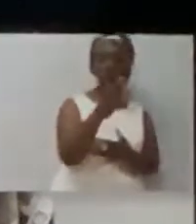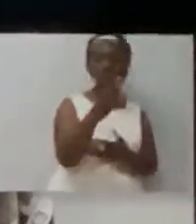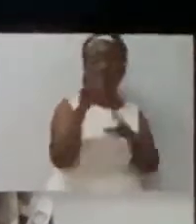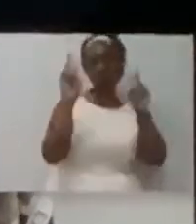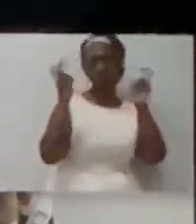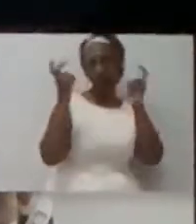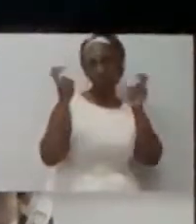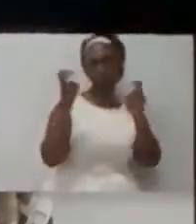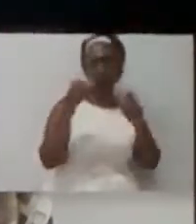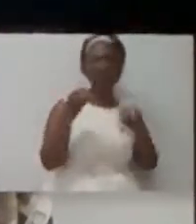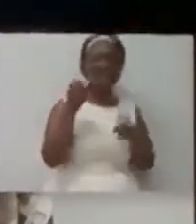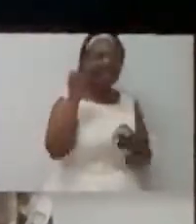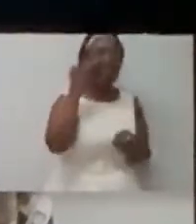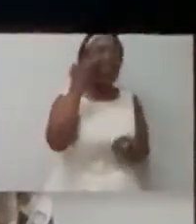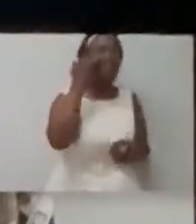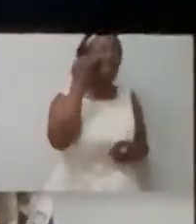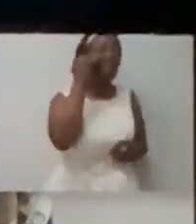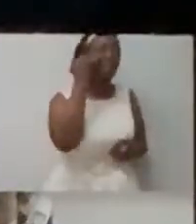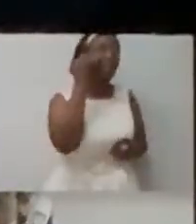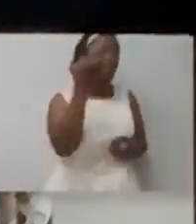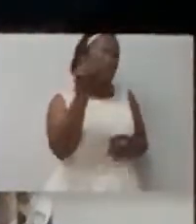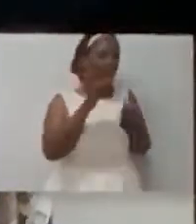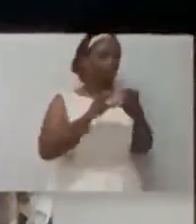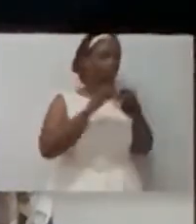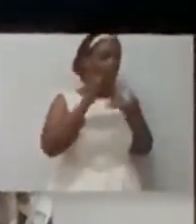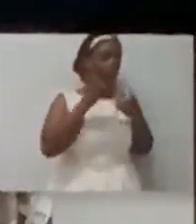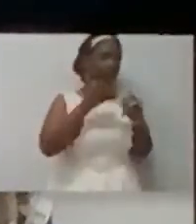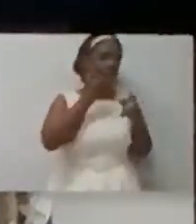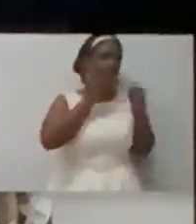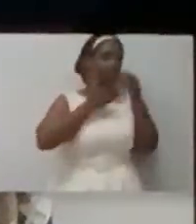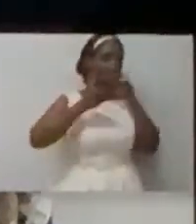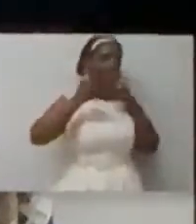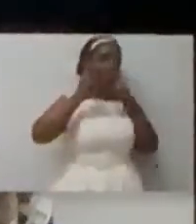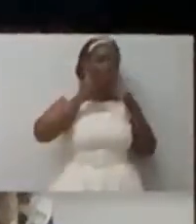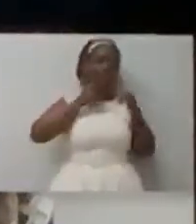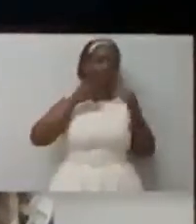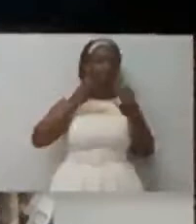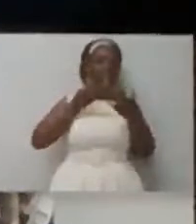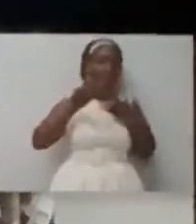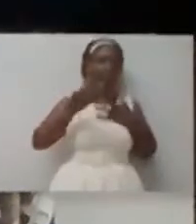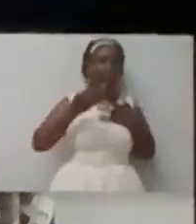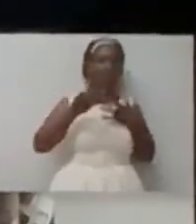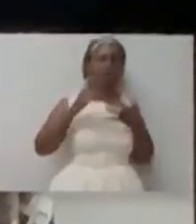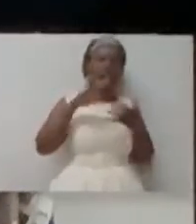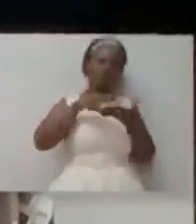If you learn from your missteps, it will inform